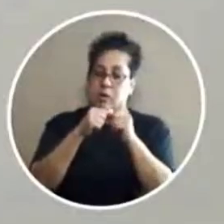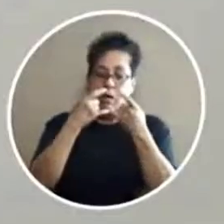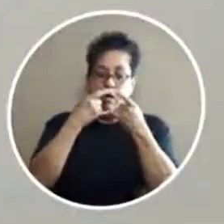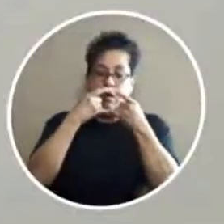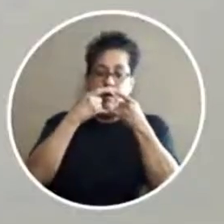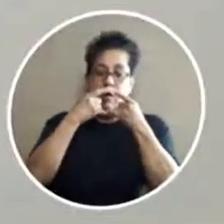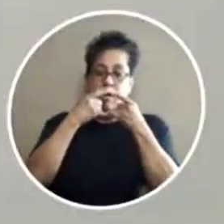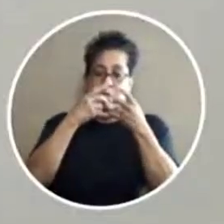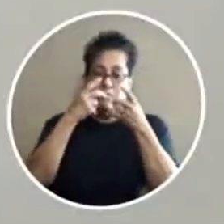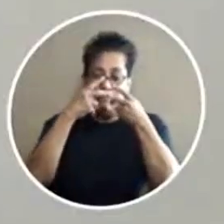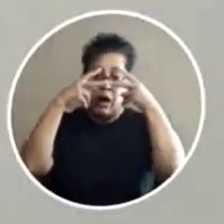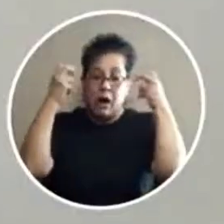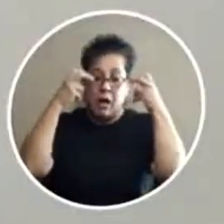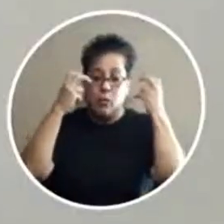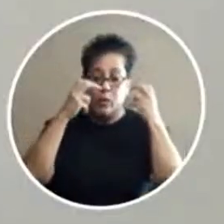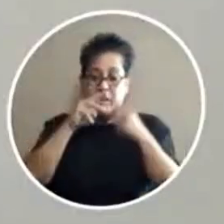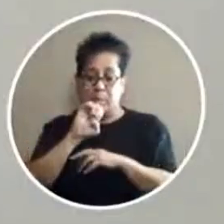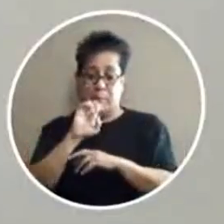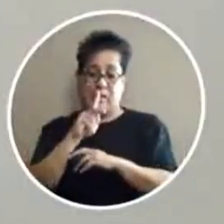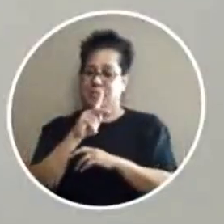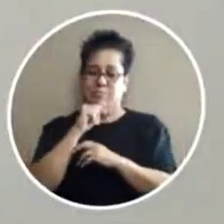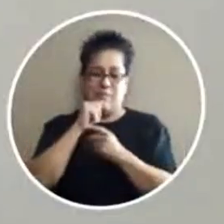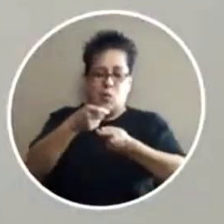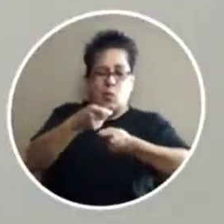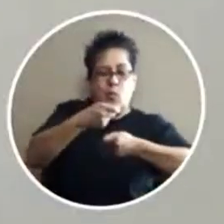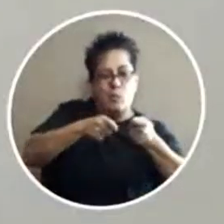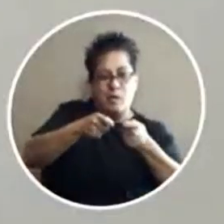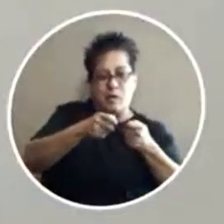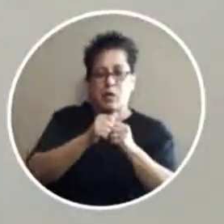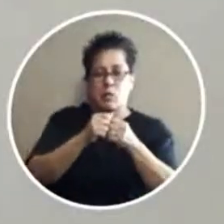not replace face coverings, which will help prevent